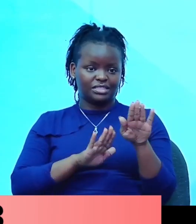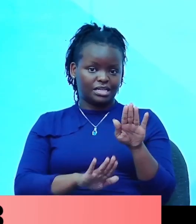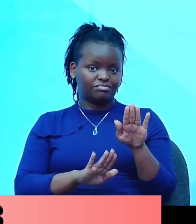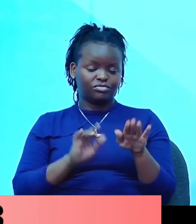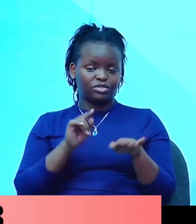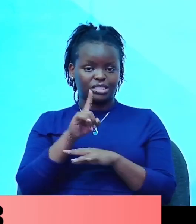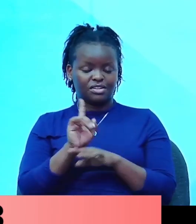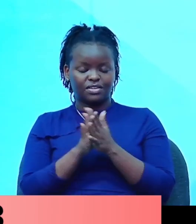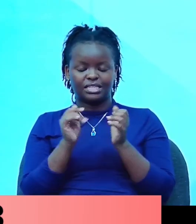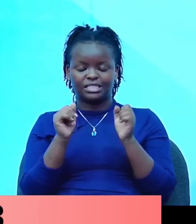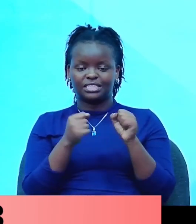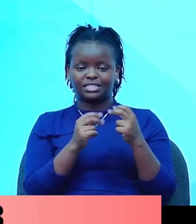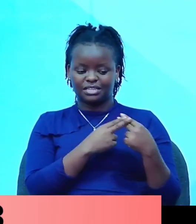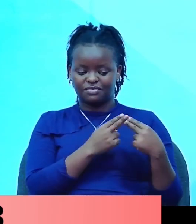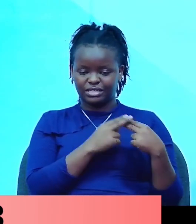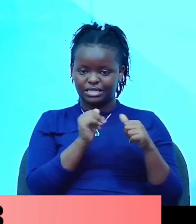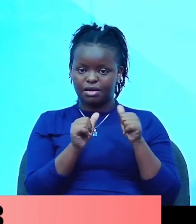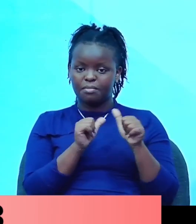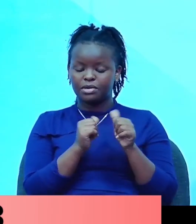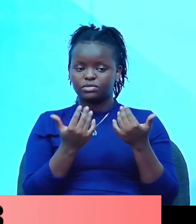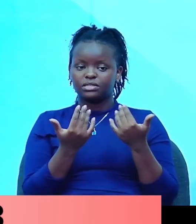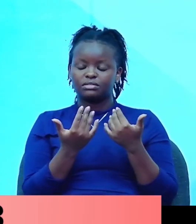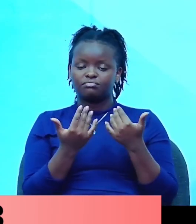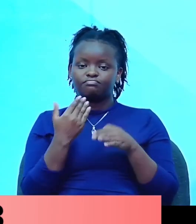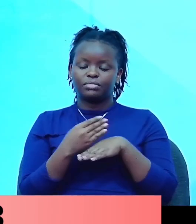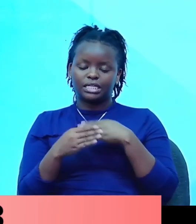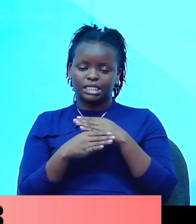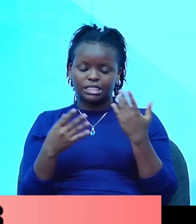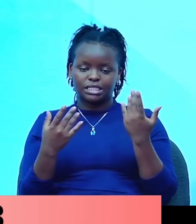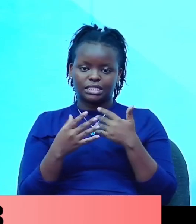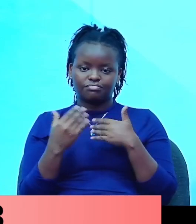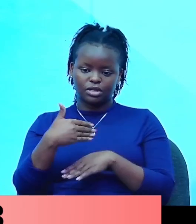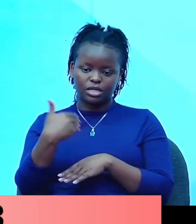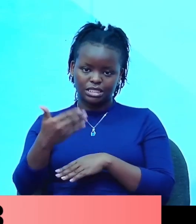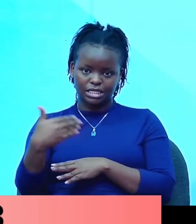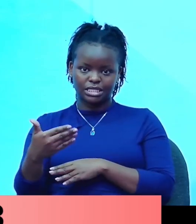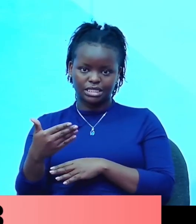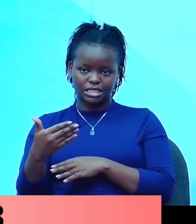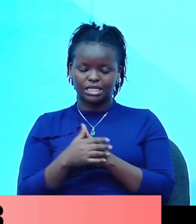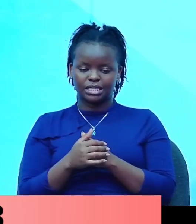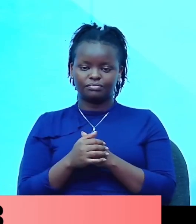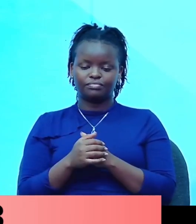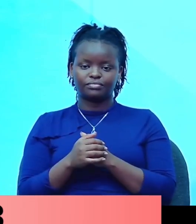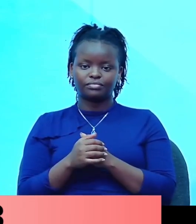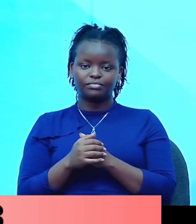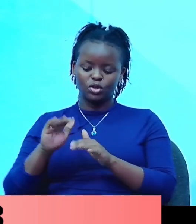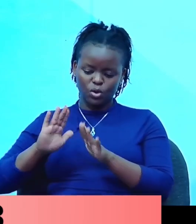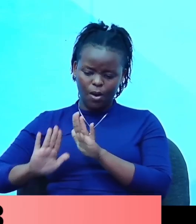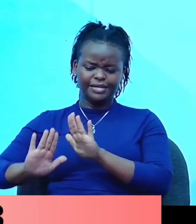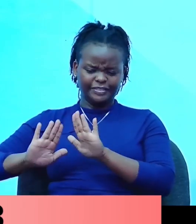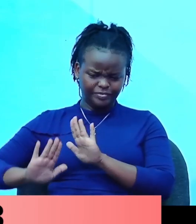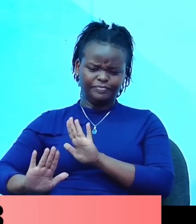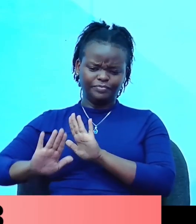your savings is about building in discipline. When you Revvvisha a car, unaongeza. Sasa hiyo unaongeza.